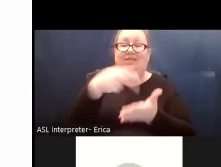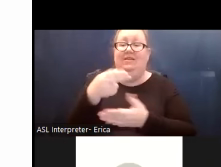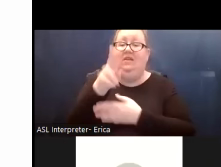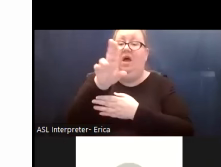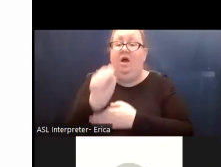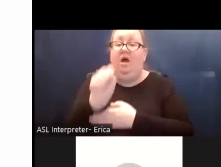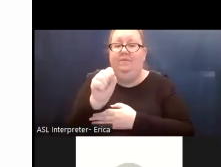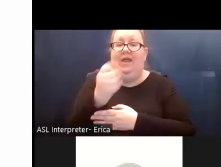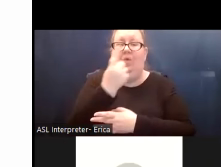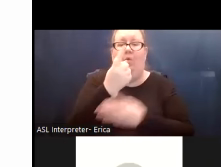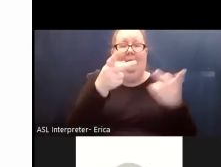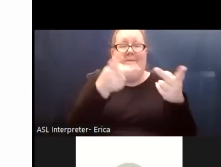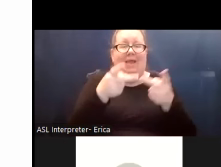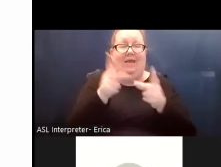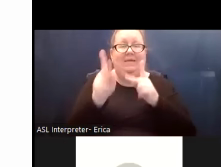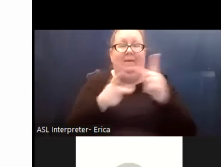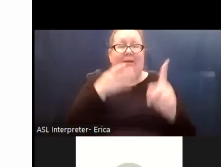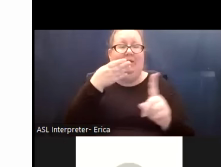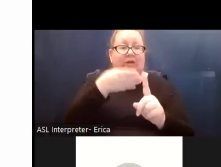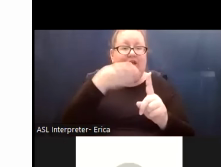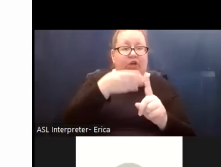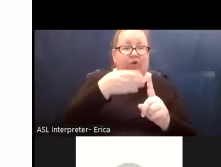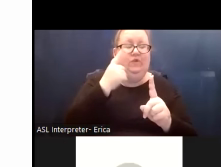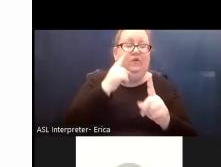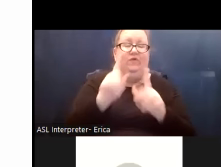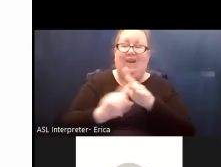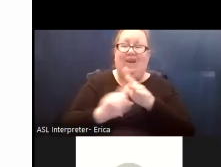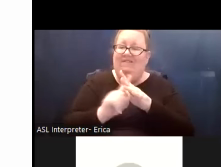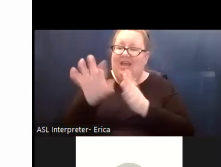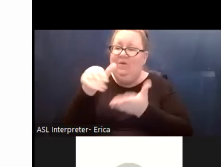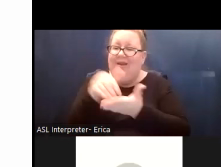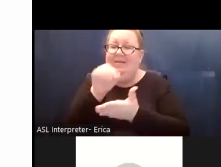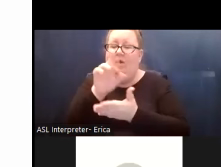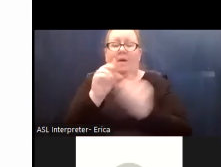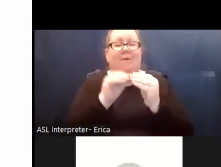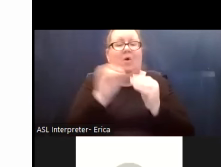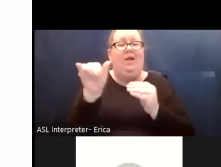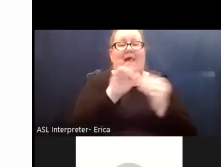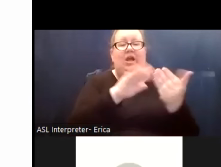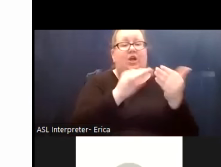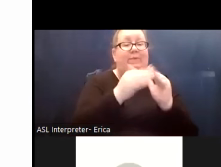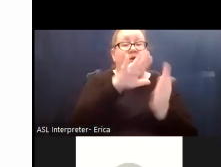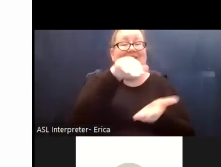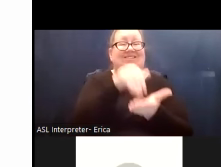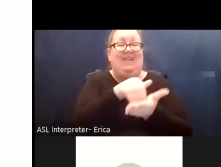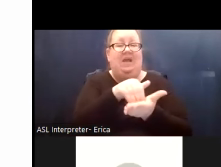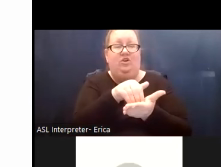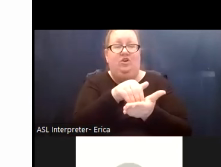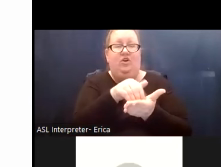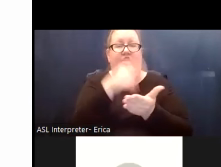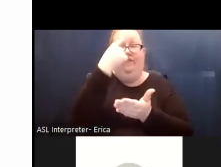can go as maybe an evacuation center, but more as like a community center that can provide information and resources around